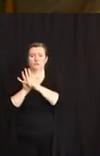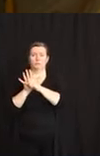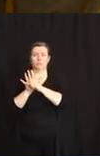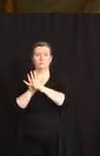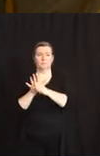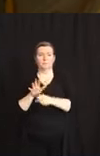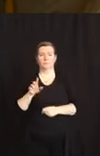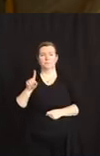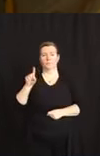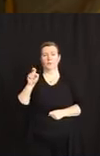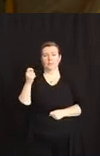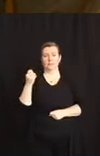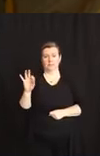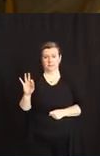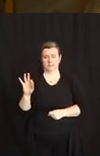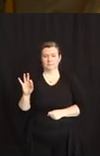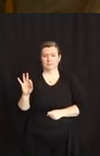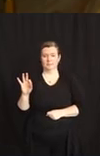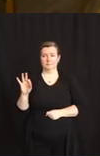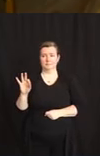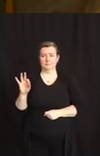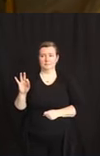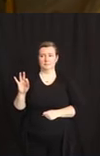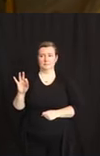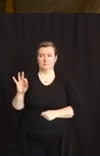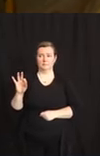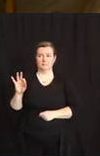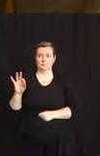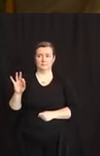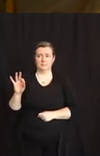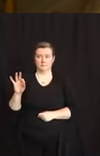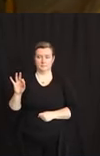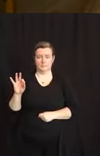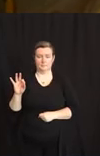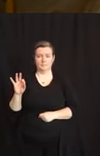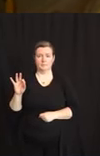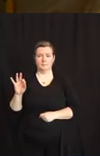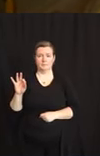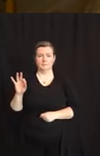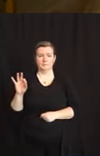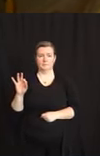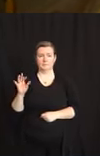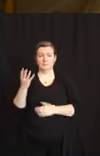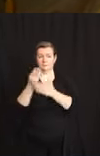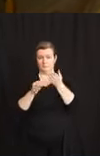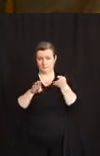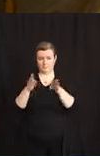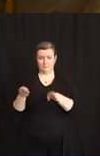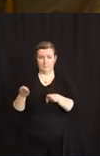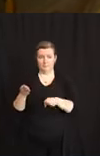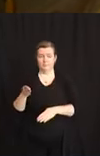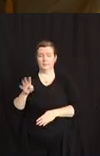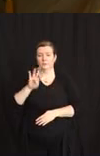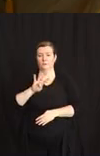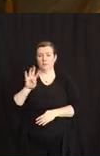119. They report 46 resident deaths associated with COVID-19,